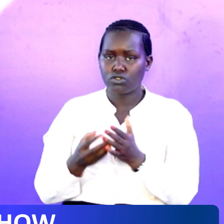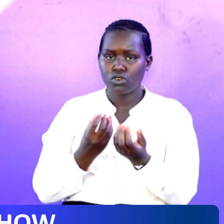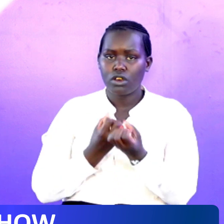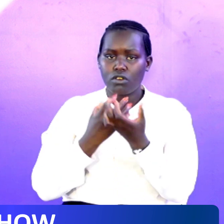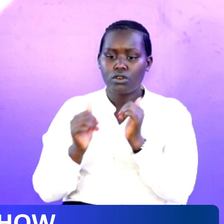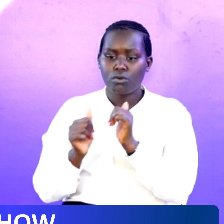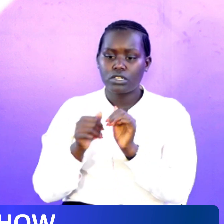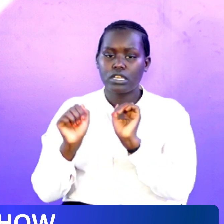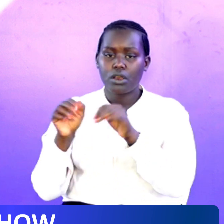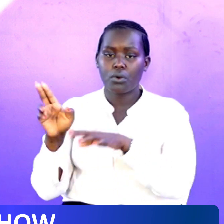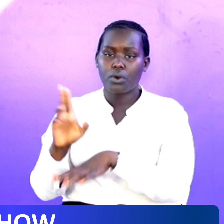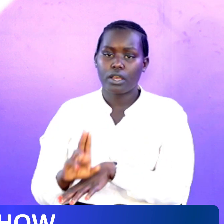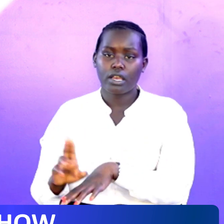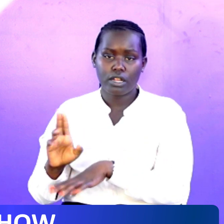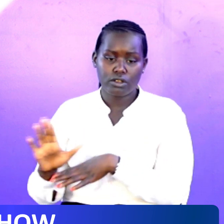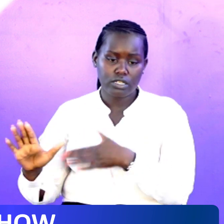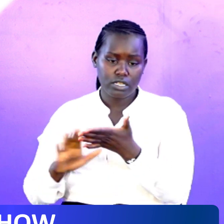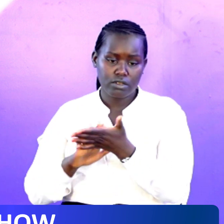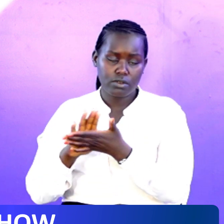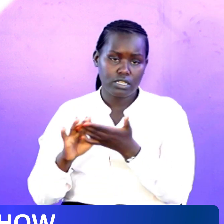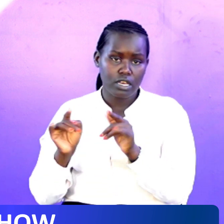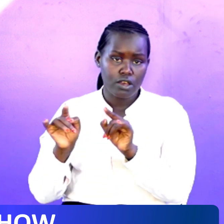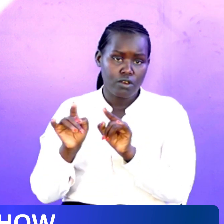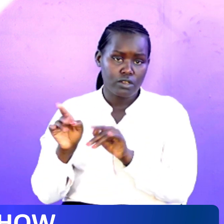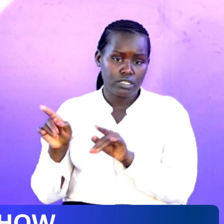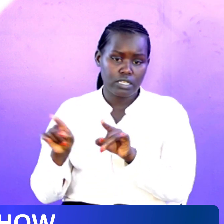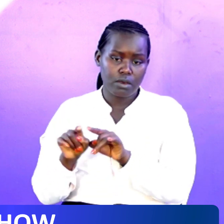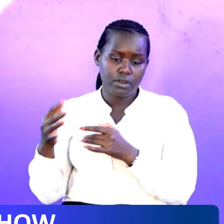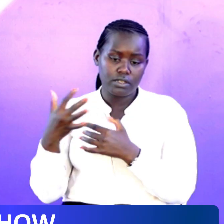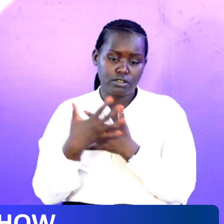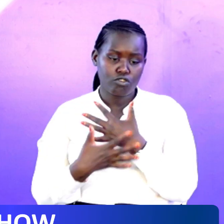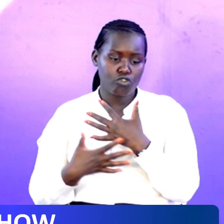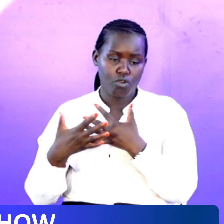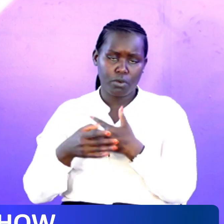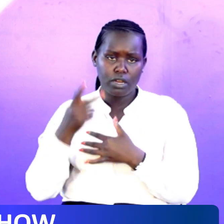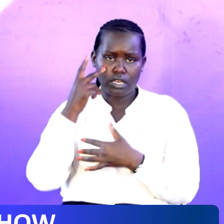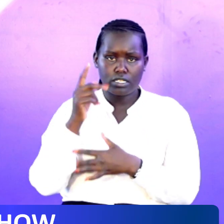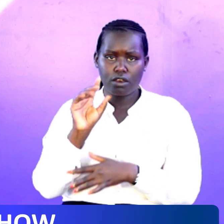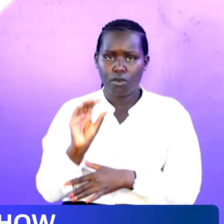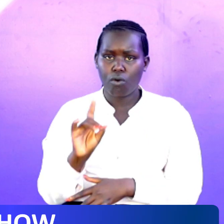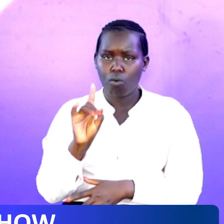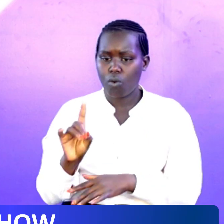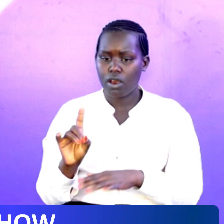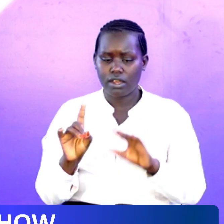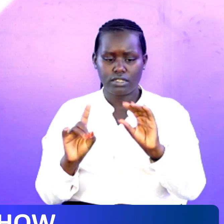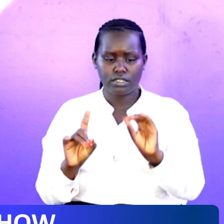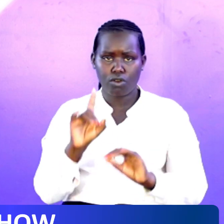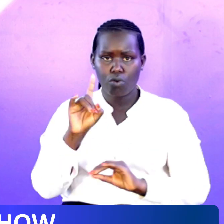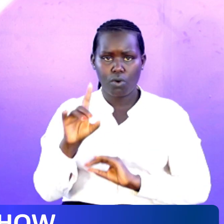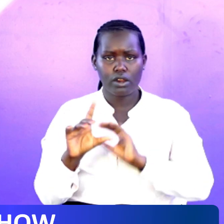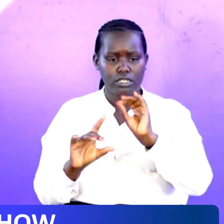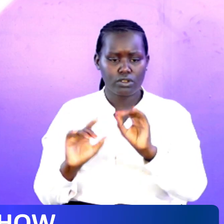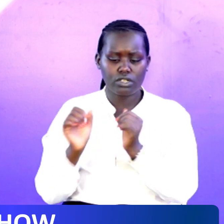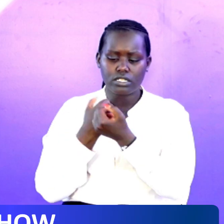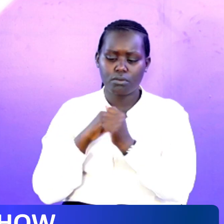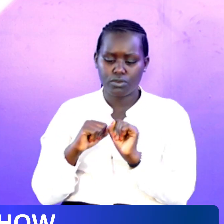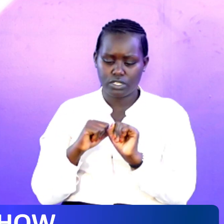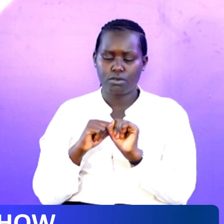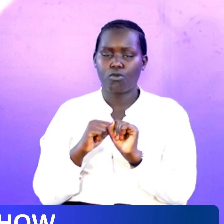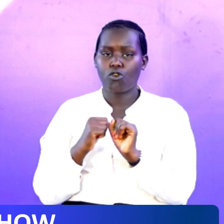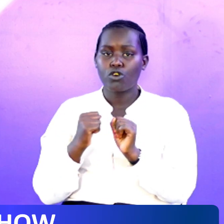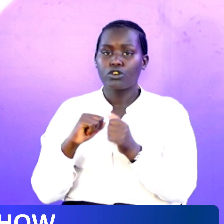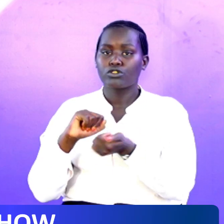to make. So basically, he is like a computer. He sings ones and zeros, ones and zeros. Yes. Yeah. So he cannot convert that into consumable knowledge that